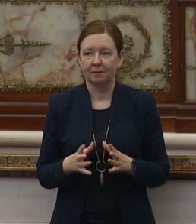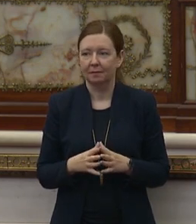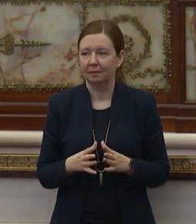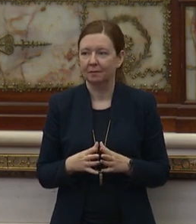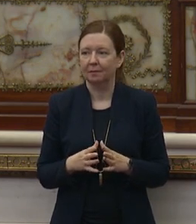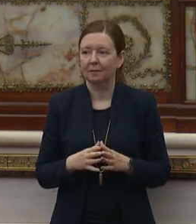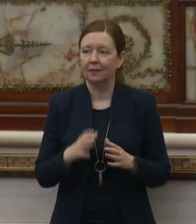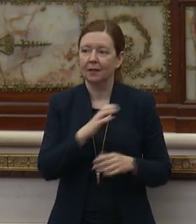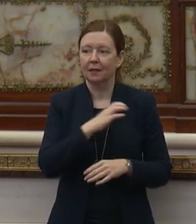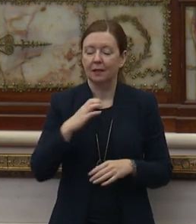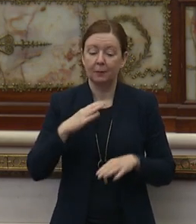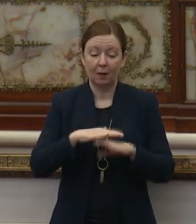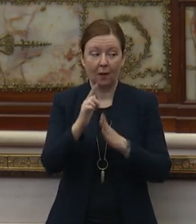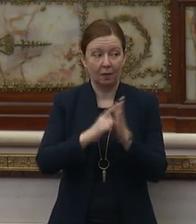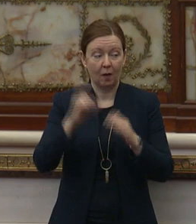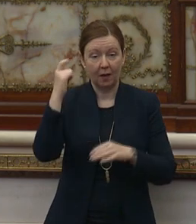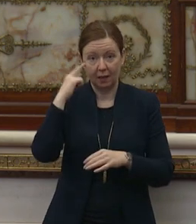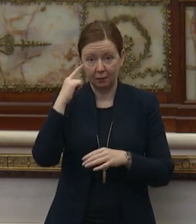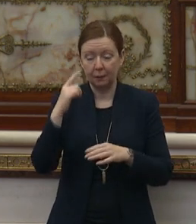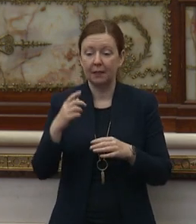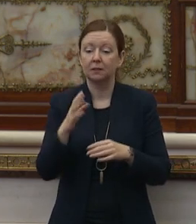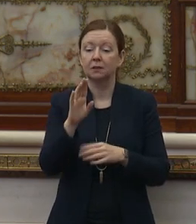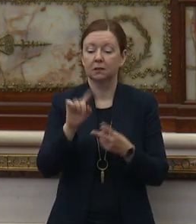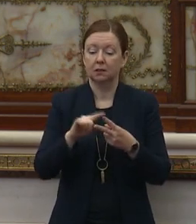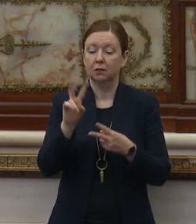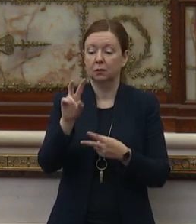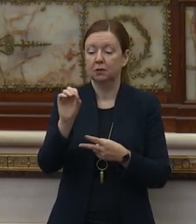The Committee on Law and Government, which is referred bill number